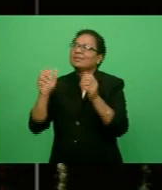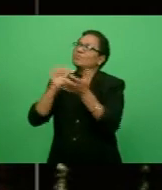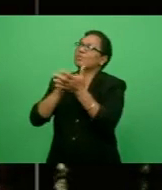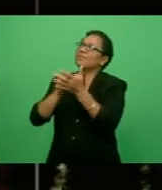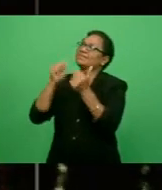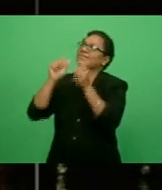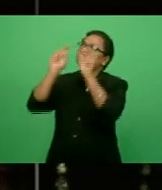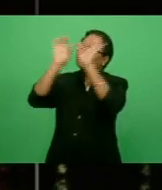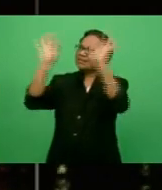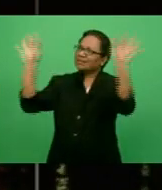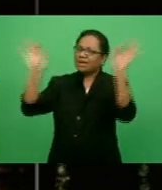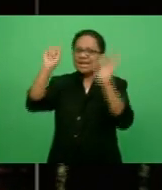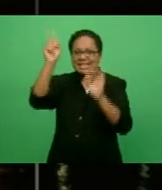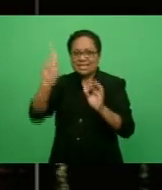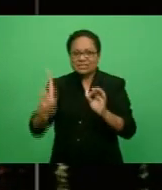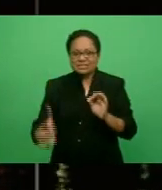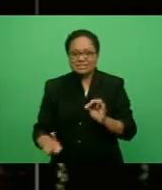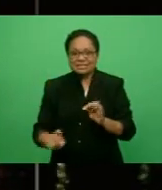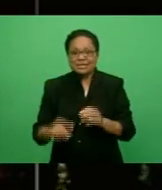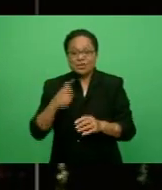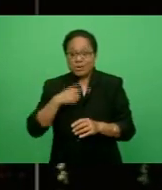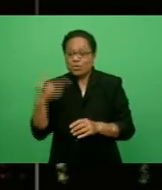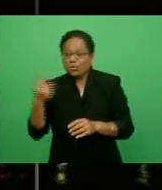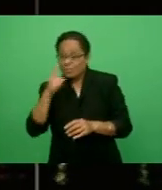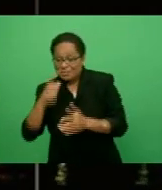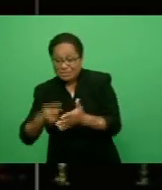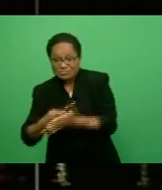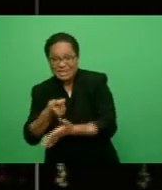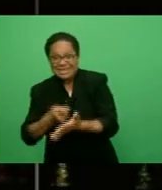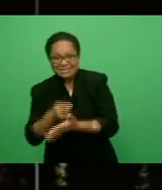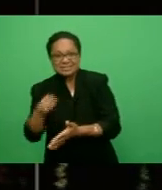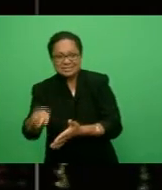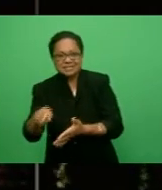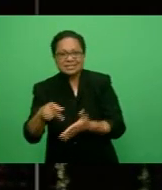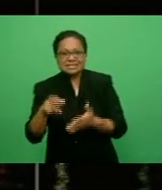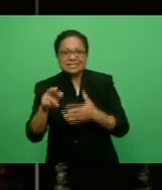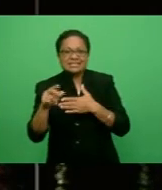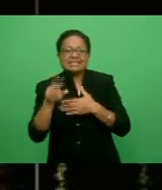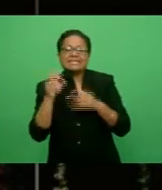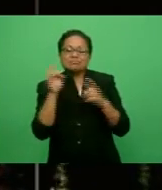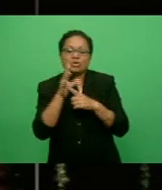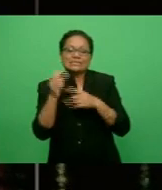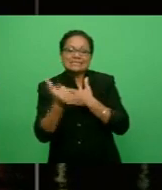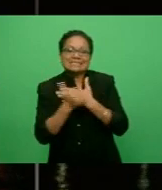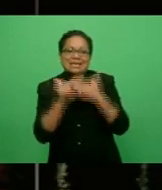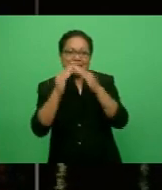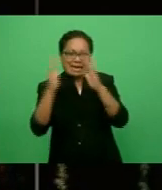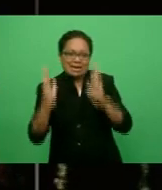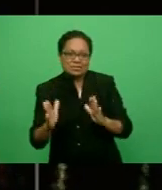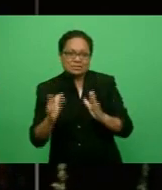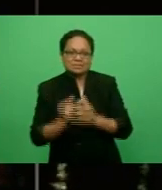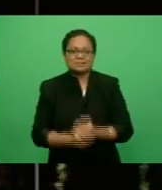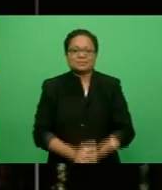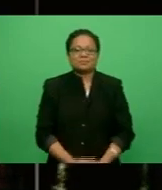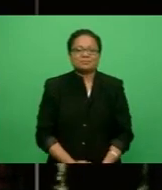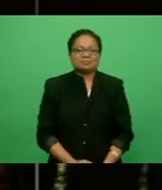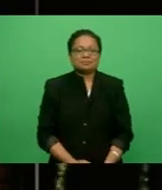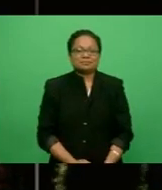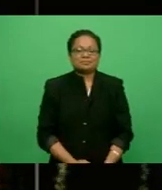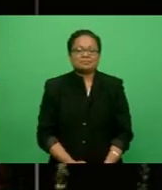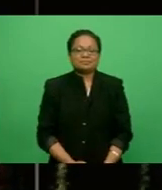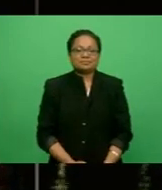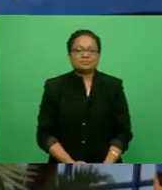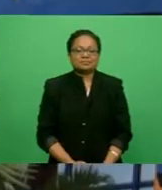noted many renter properties with unsafe electrical wiring, which poses threats to occupants' well-being. Up in Esa Wangarandobo